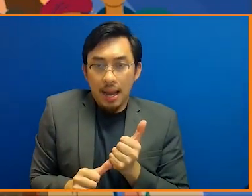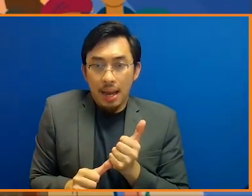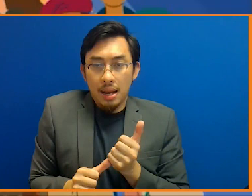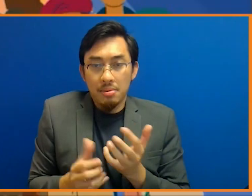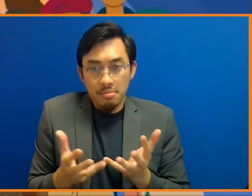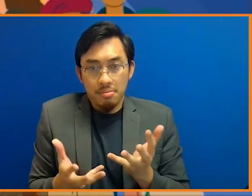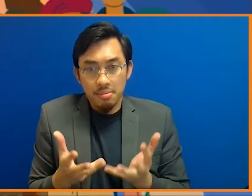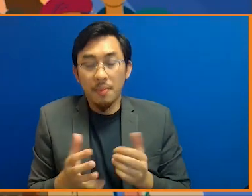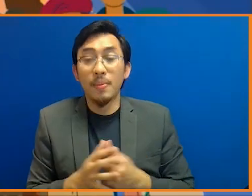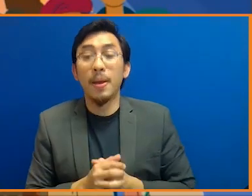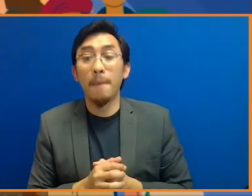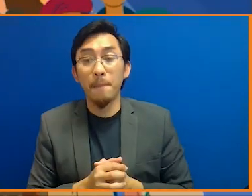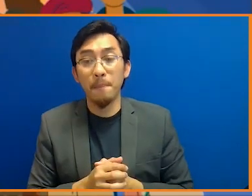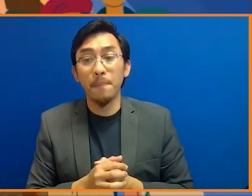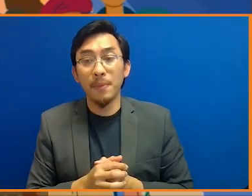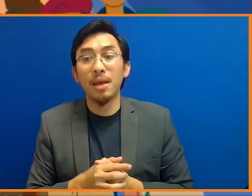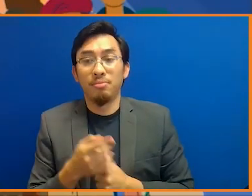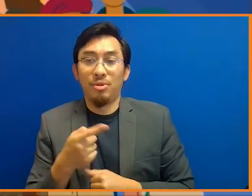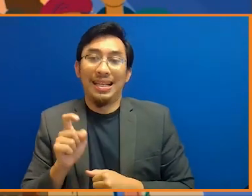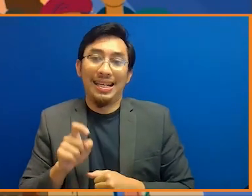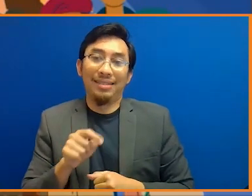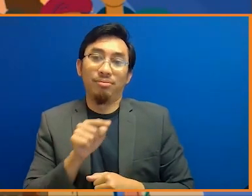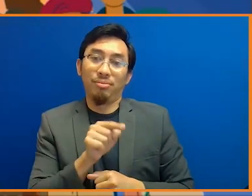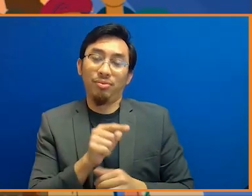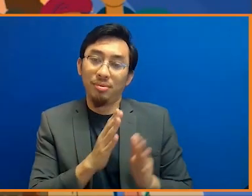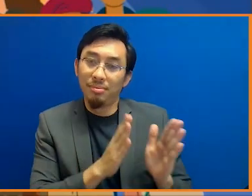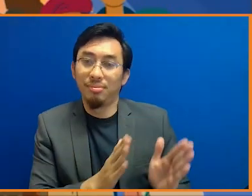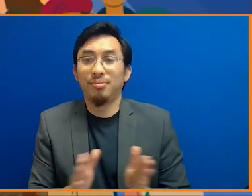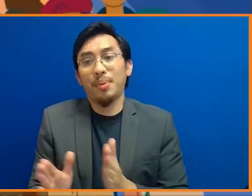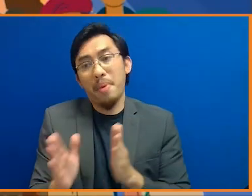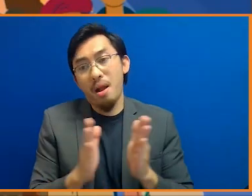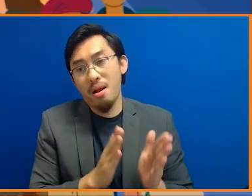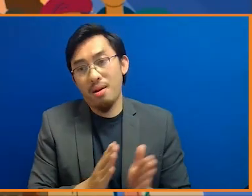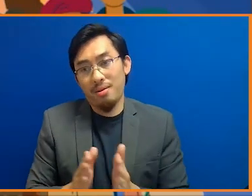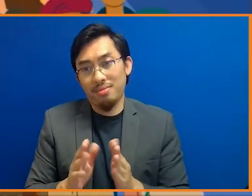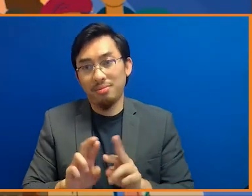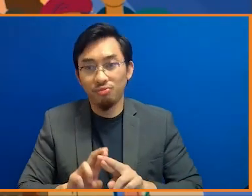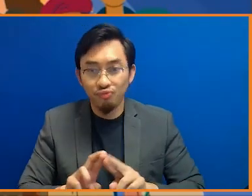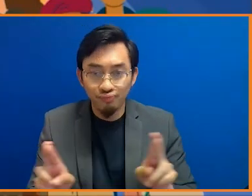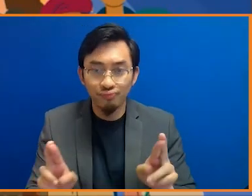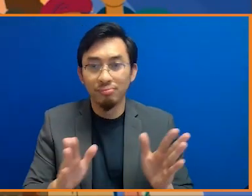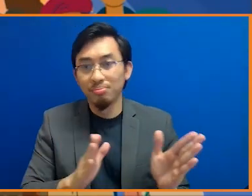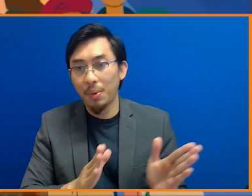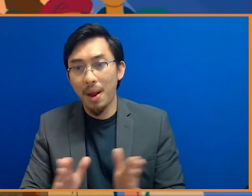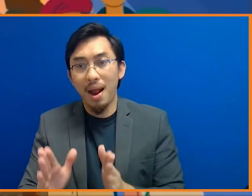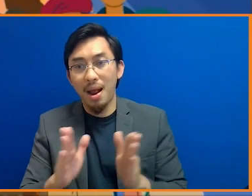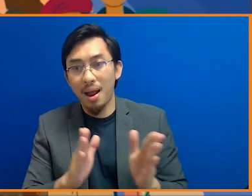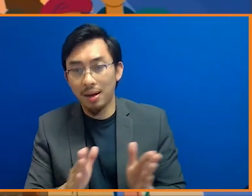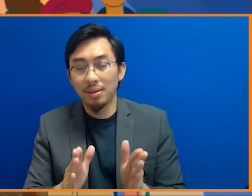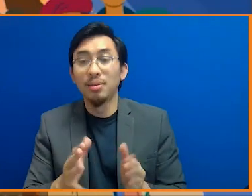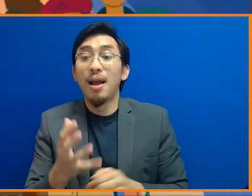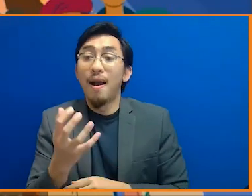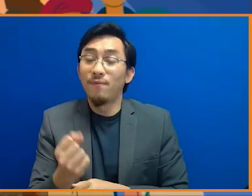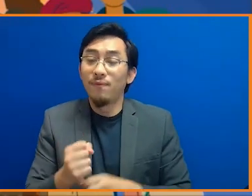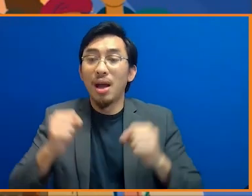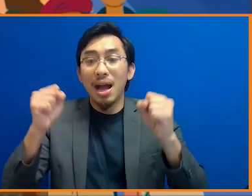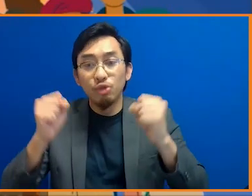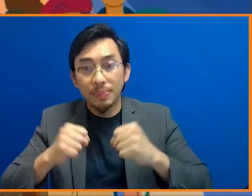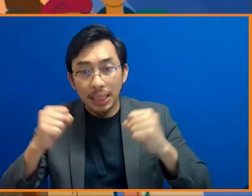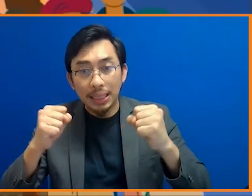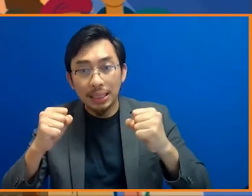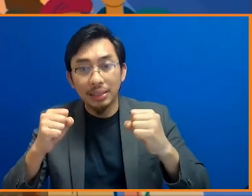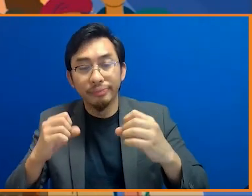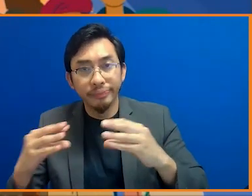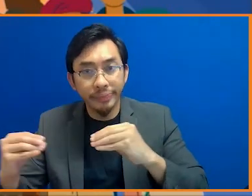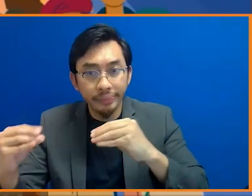never happen. So that's the story why we need to be prepared. We need to have